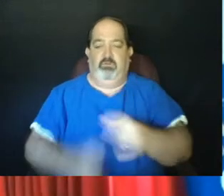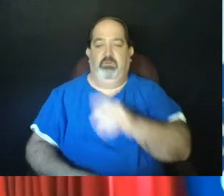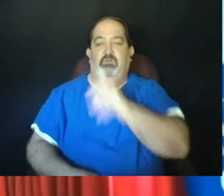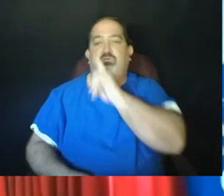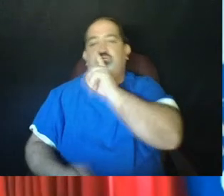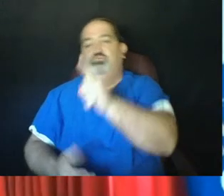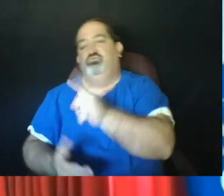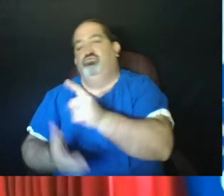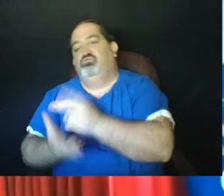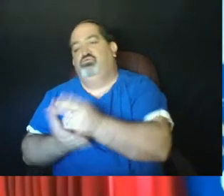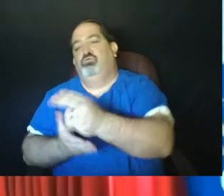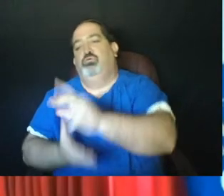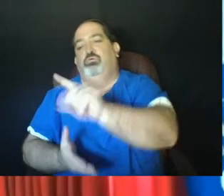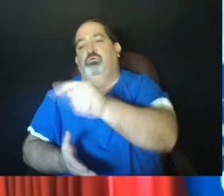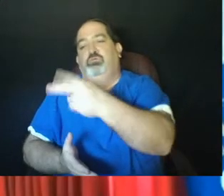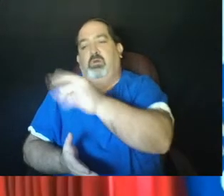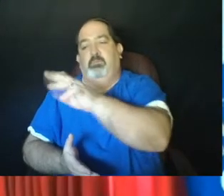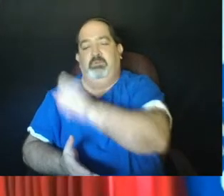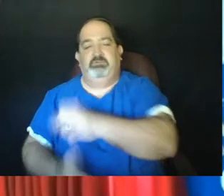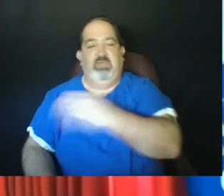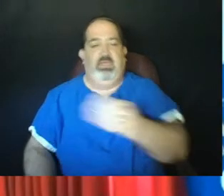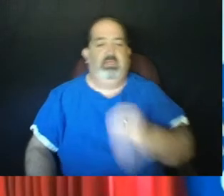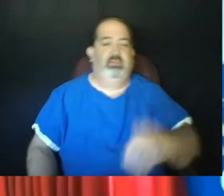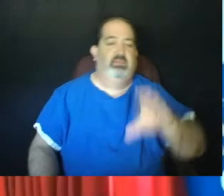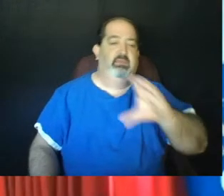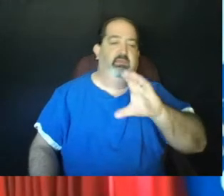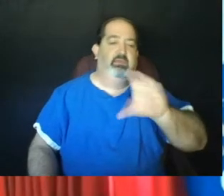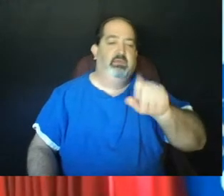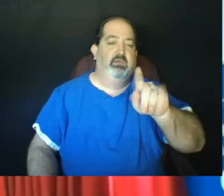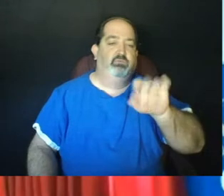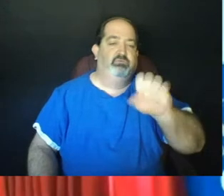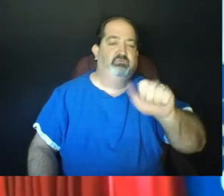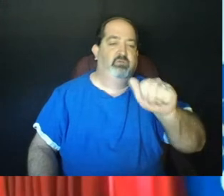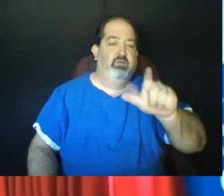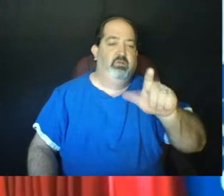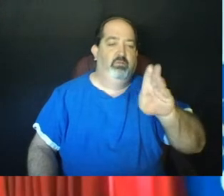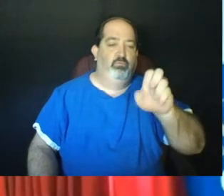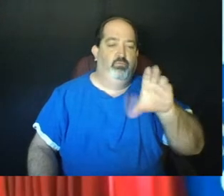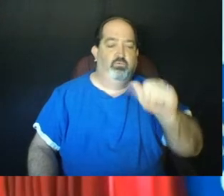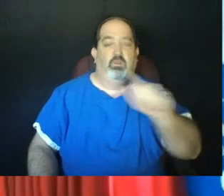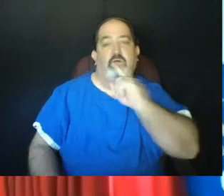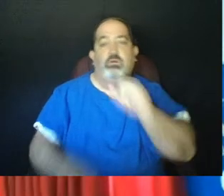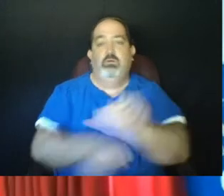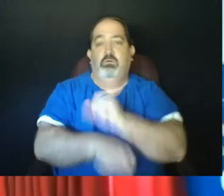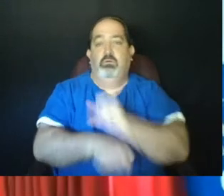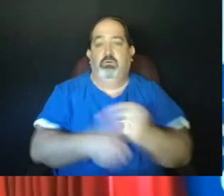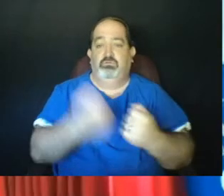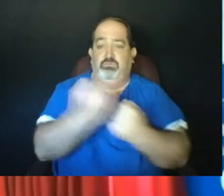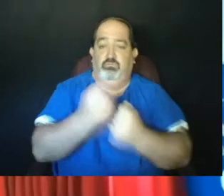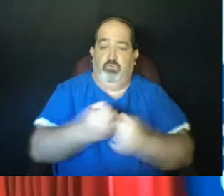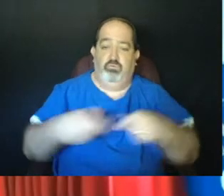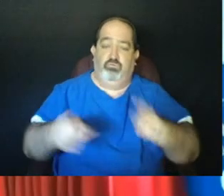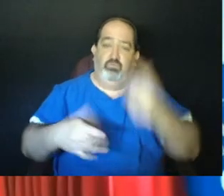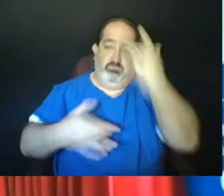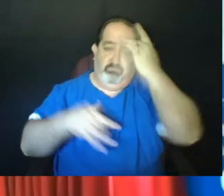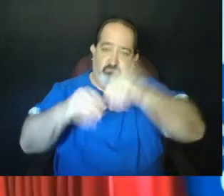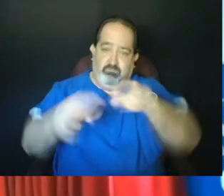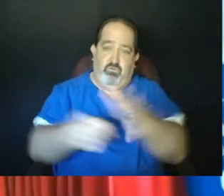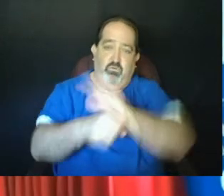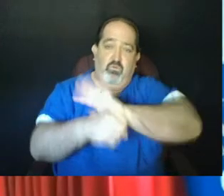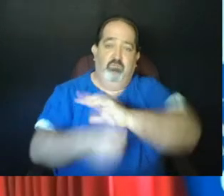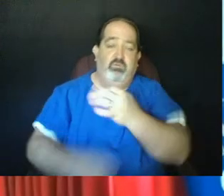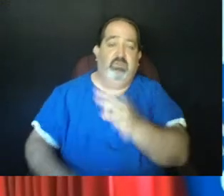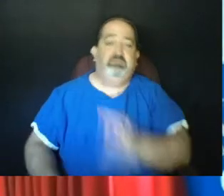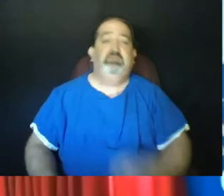Thomas and Countess Albra have been instrumental in providing real-world support during COVID-19. Their selfless acts